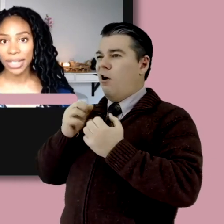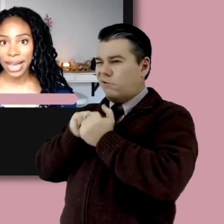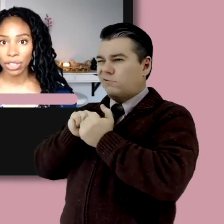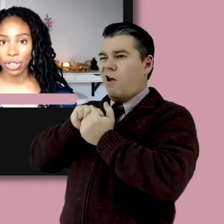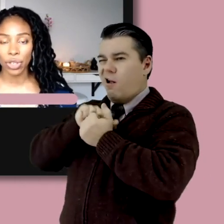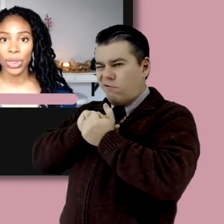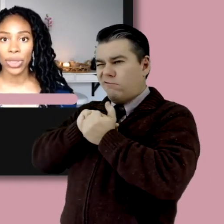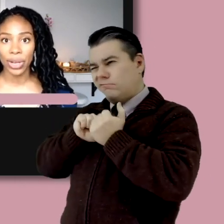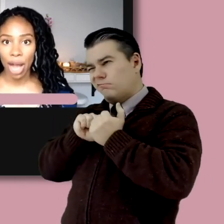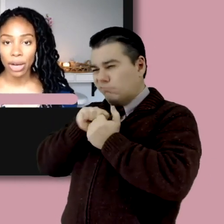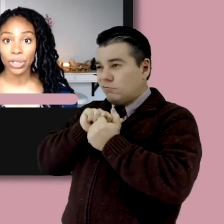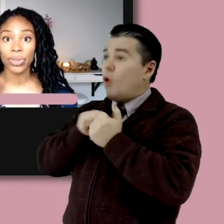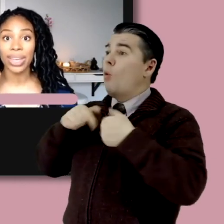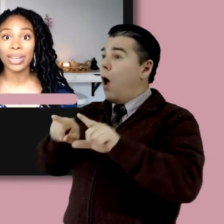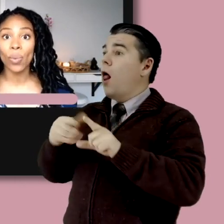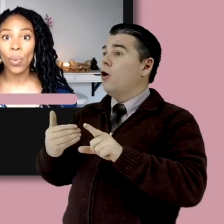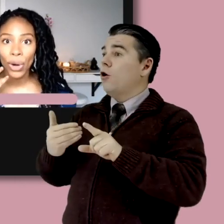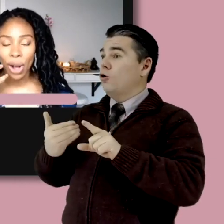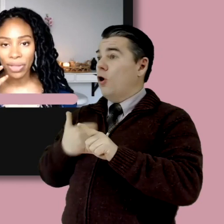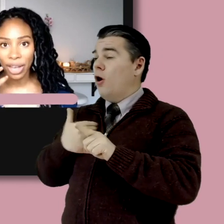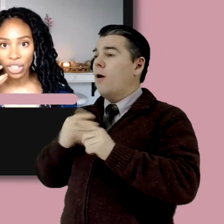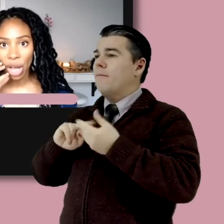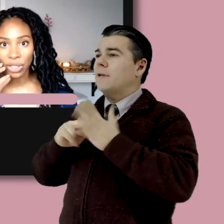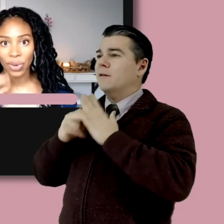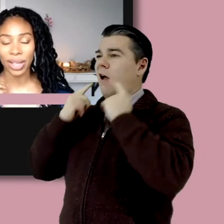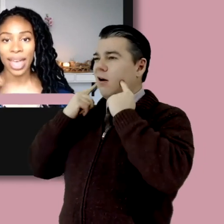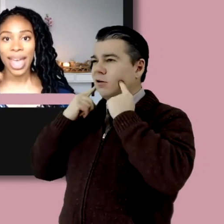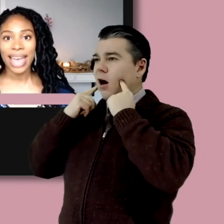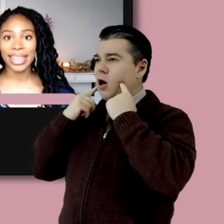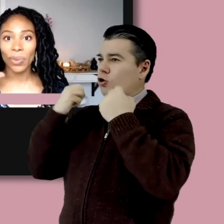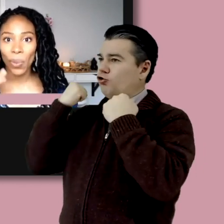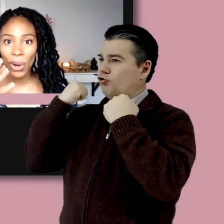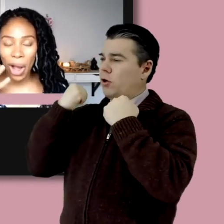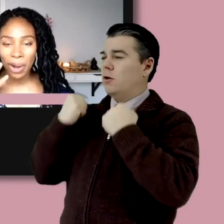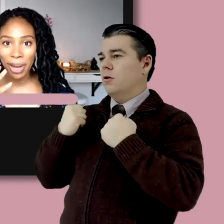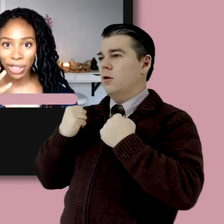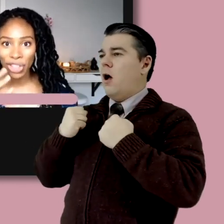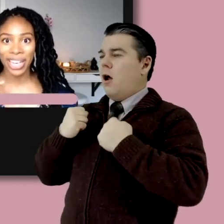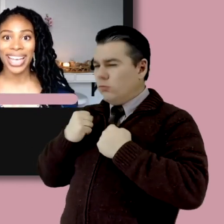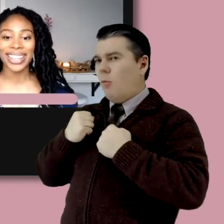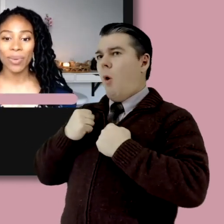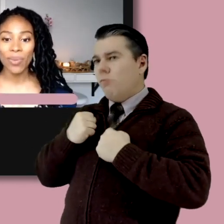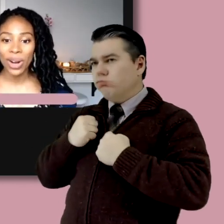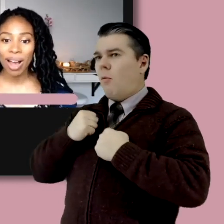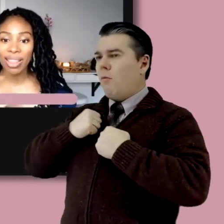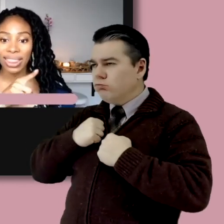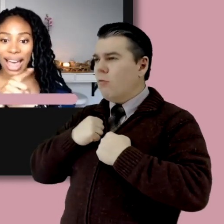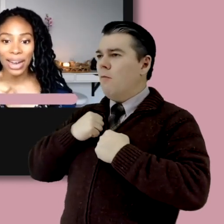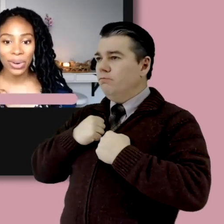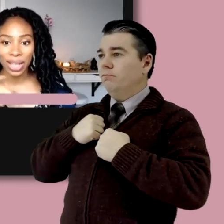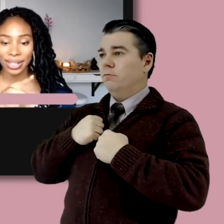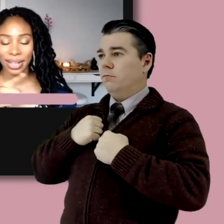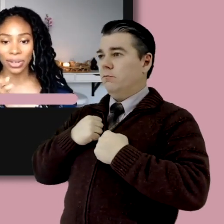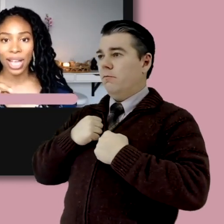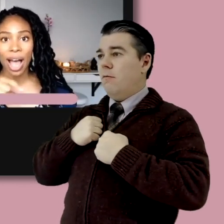resistive textures when they're younger, so they can work on that jaw strength, and they can work on munching, and they can work on lateralizing their tongue, which